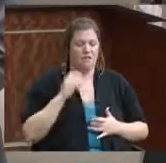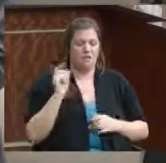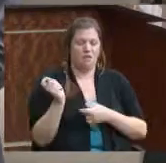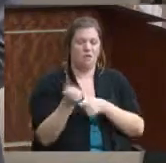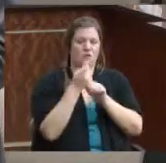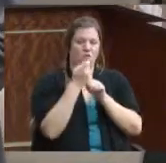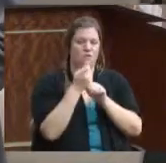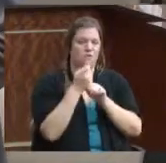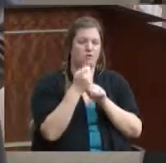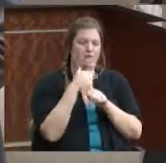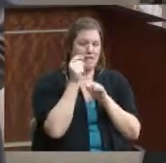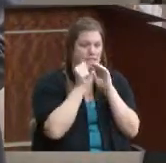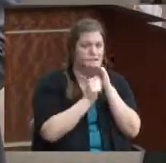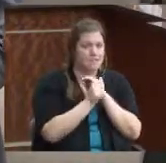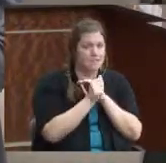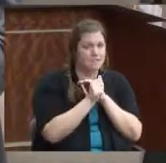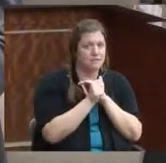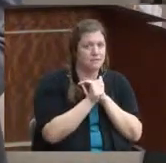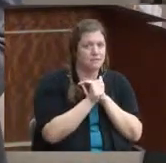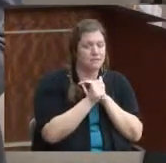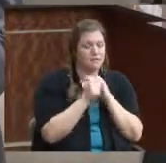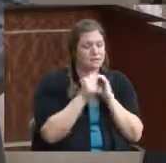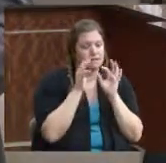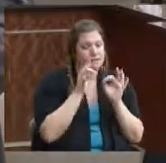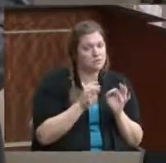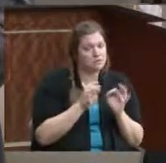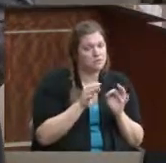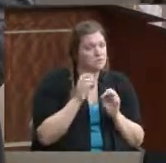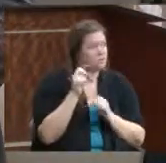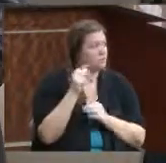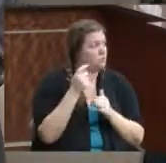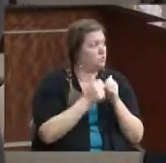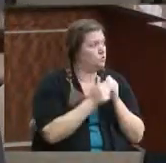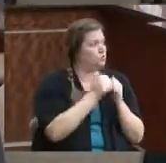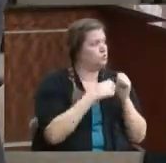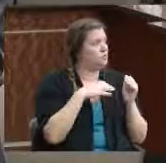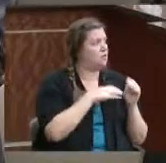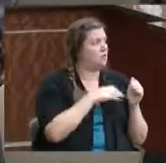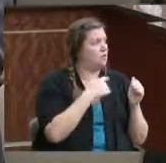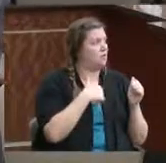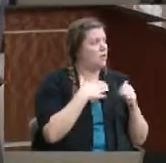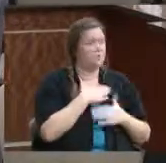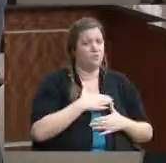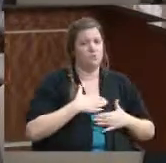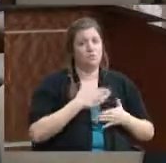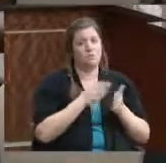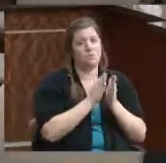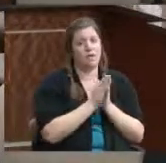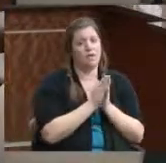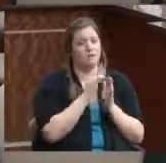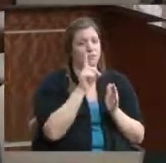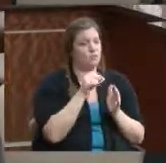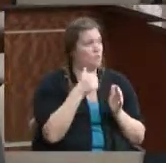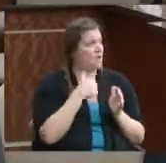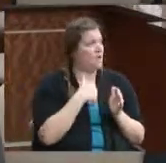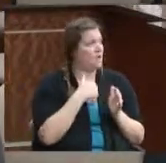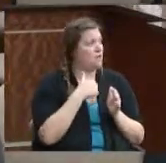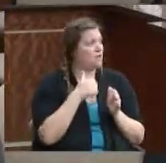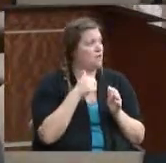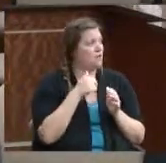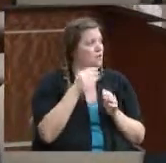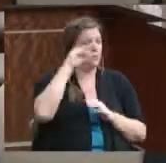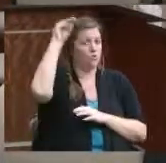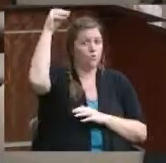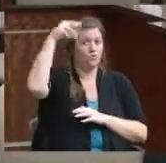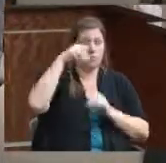has attempted to sneak this in on us. To the mayor and each member of the city council, I just sincerely ask you, do you have solar panels in your backyard